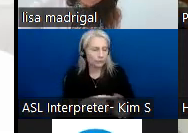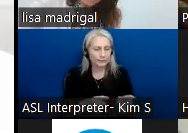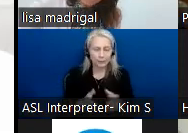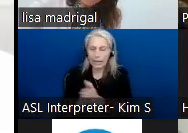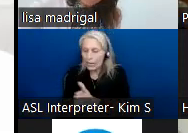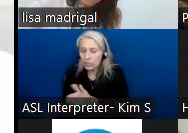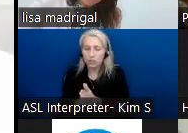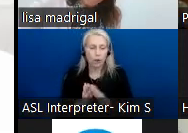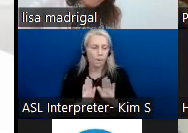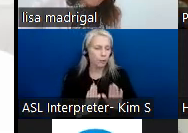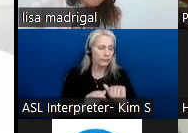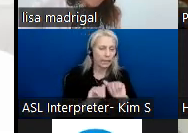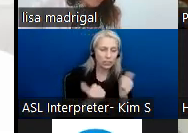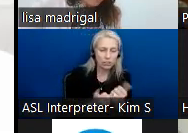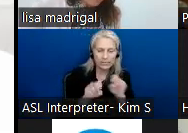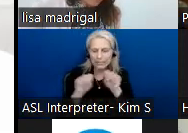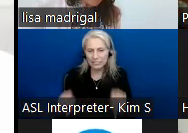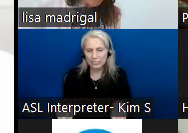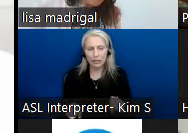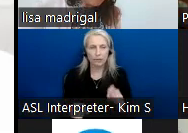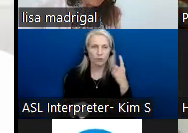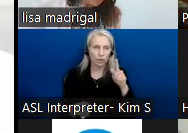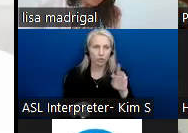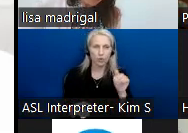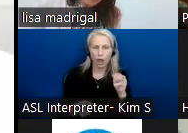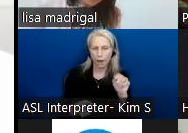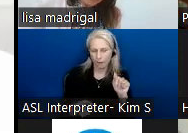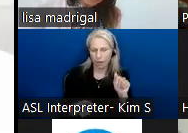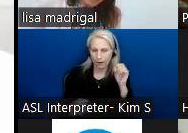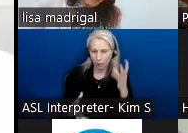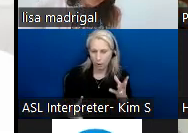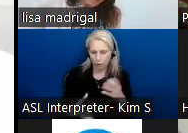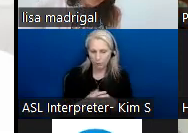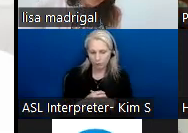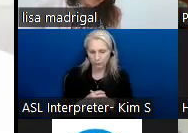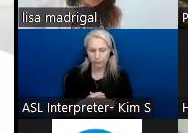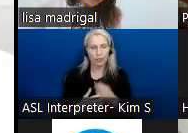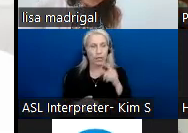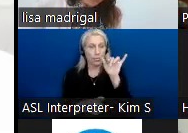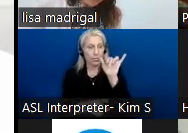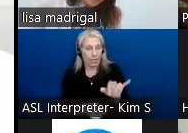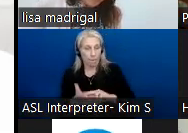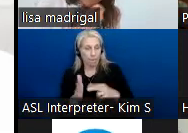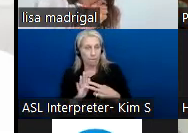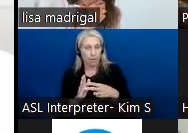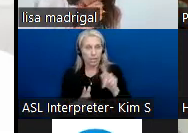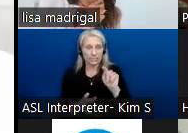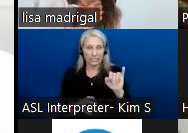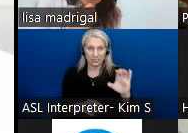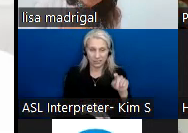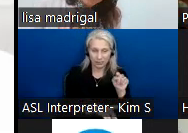for agencies and systems to become trauma-informed. So I'm going to talk a little bit about what trauma-informed care is, and then